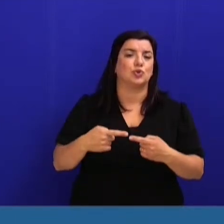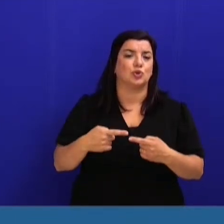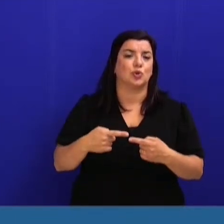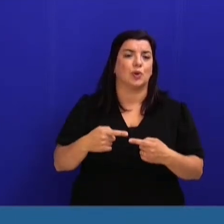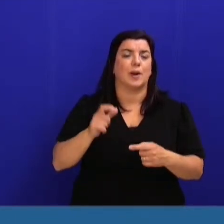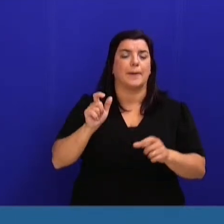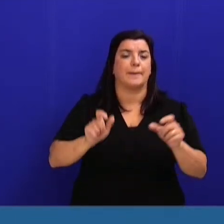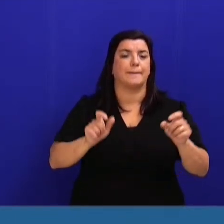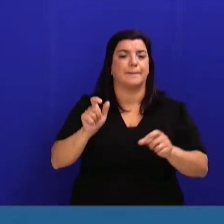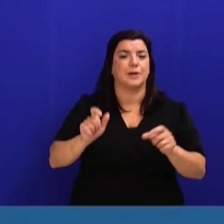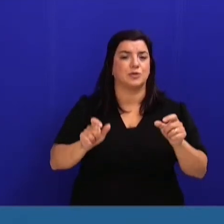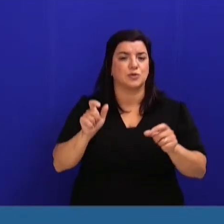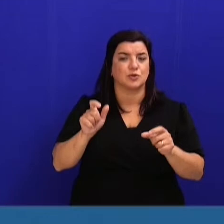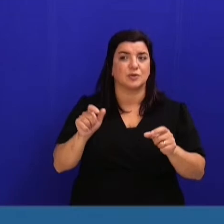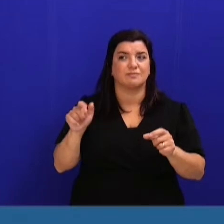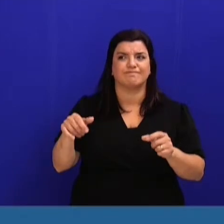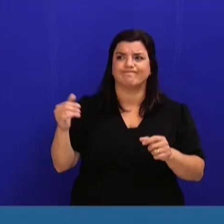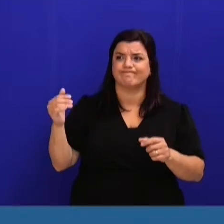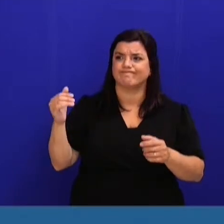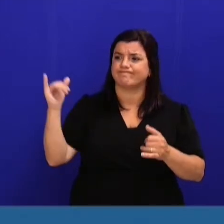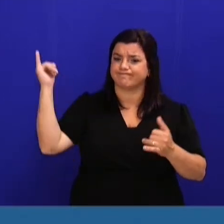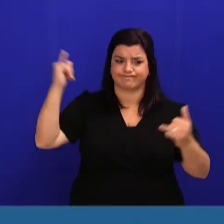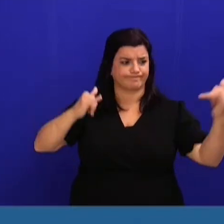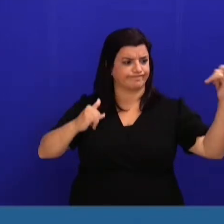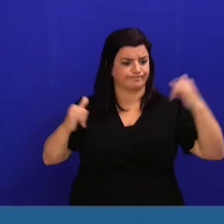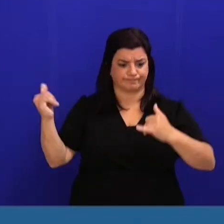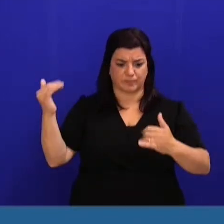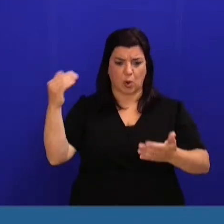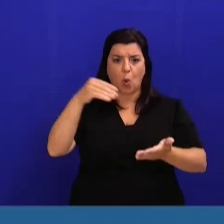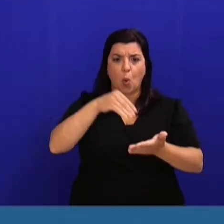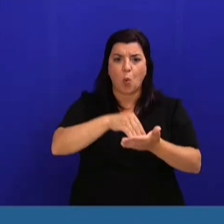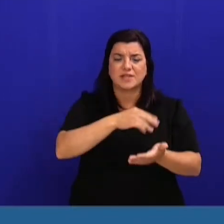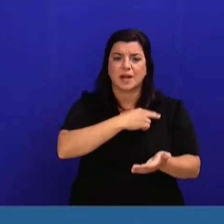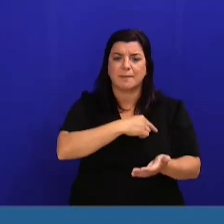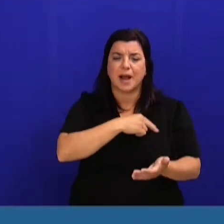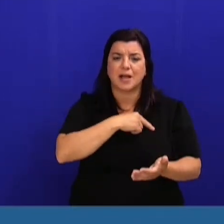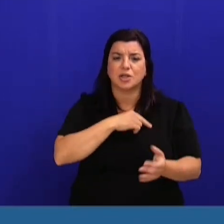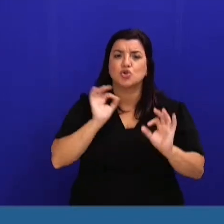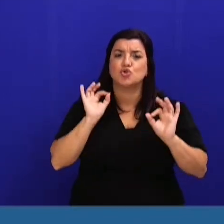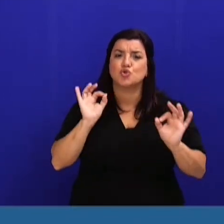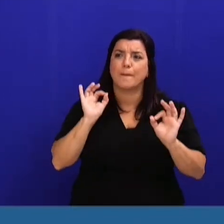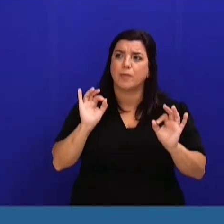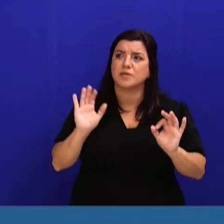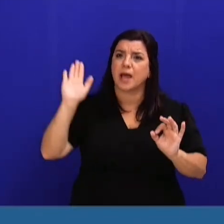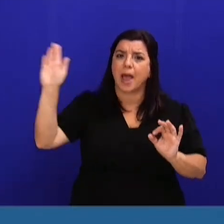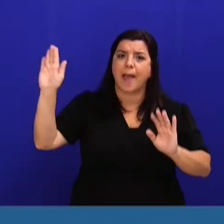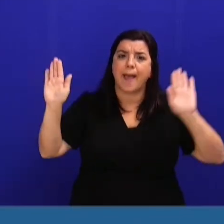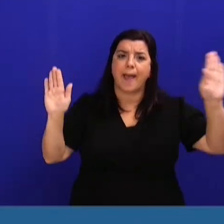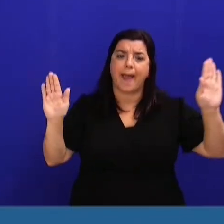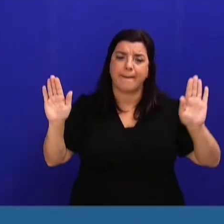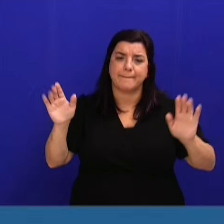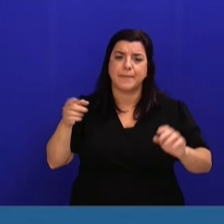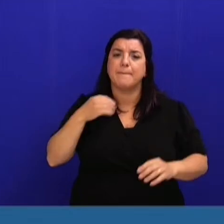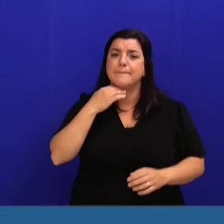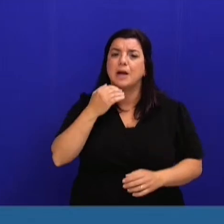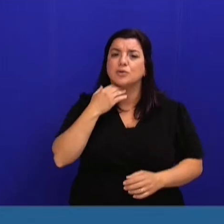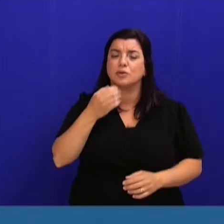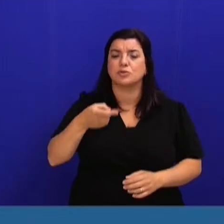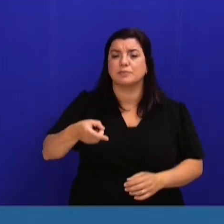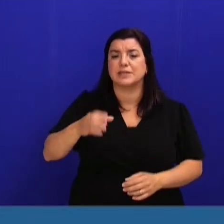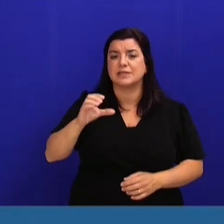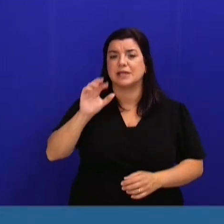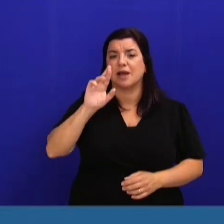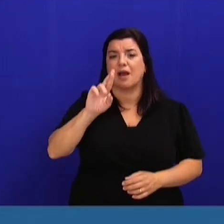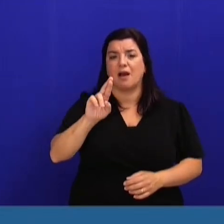b'xi mod jgħaddu wkoll u jaslu Malta avolja huma ma kellhomx PCR test u nkella kellhom vaccine certificate,